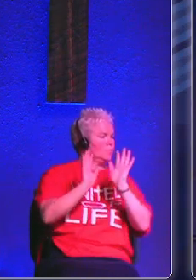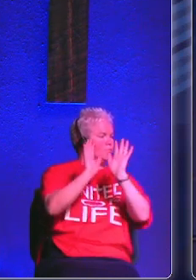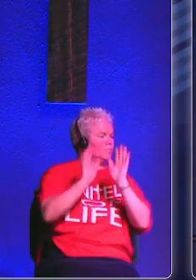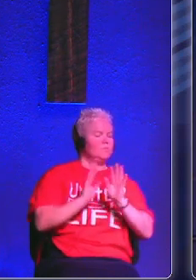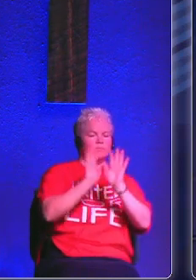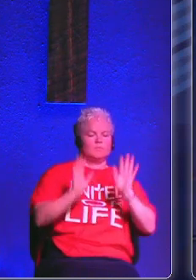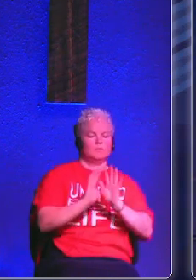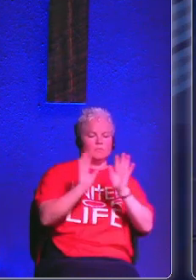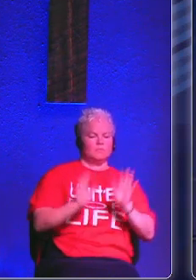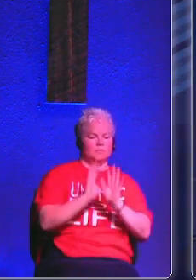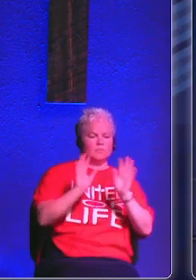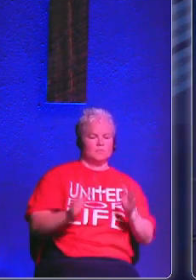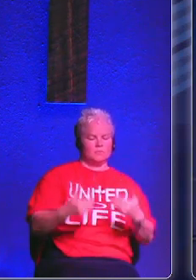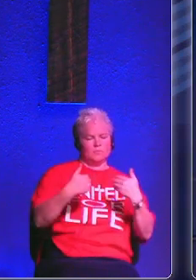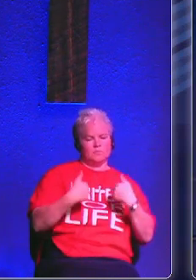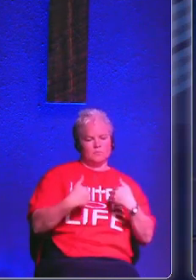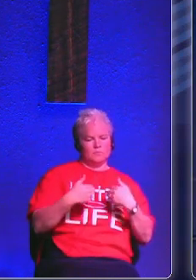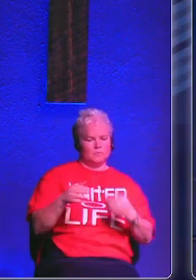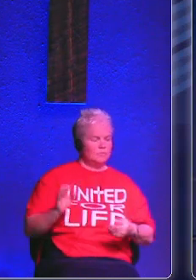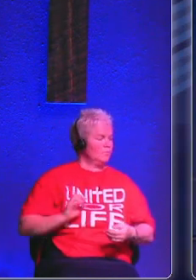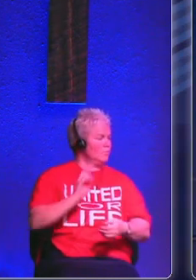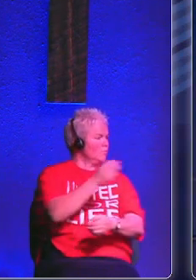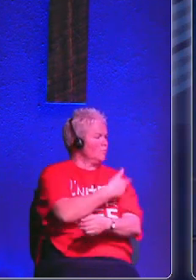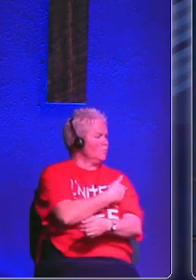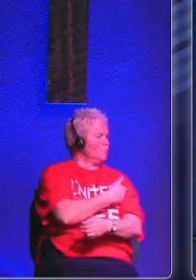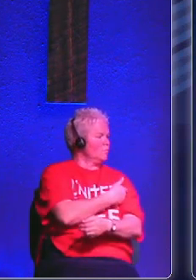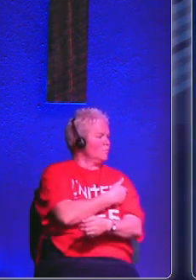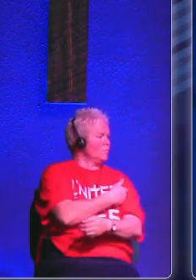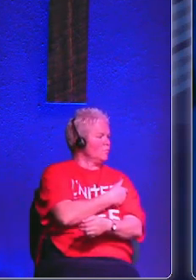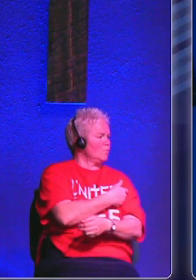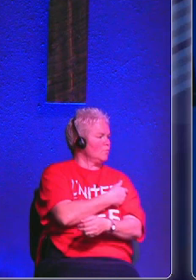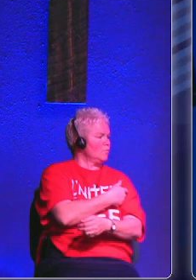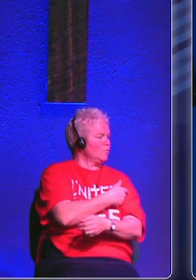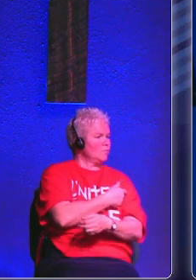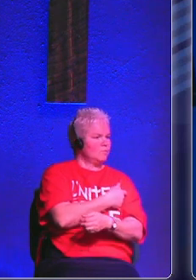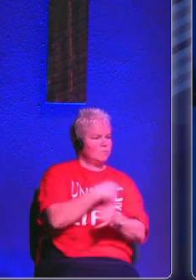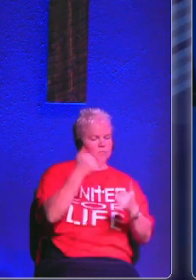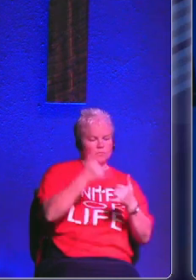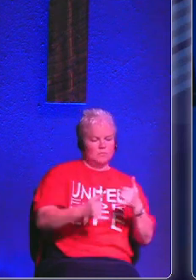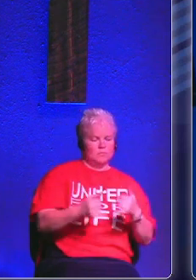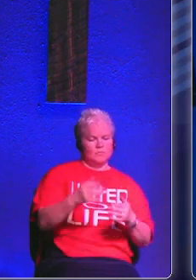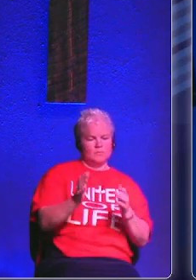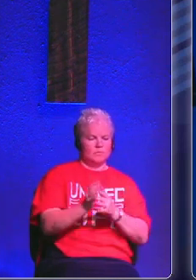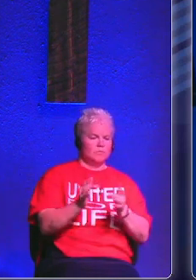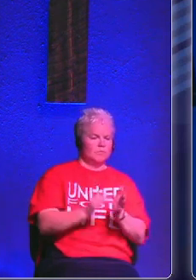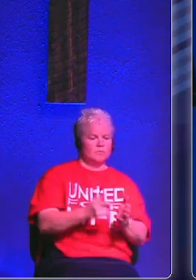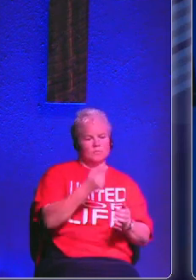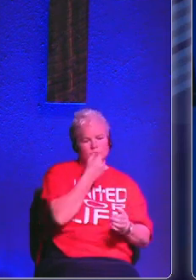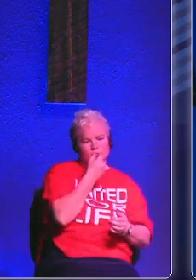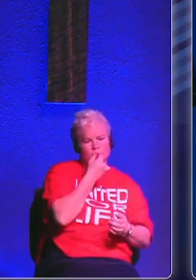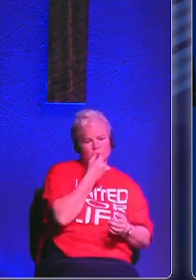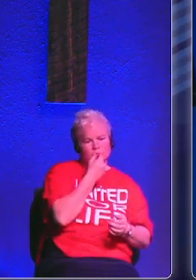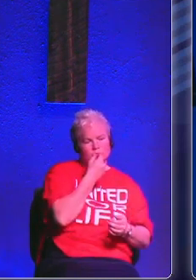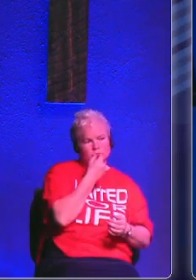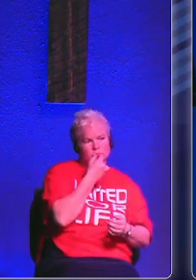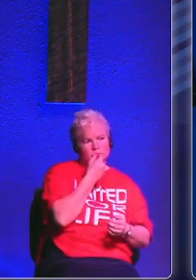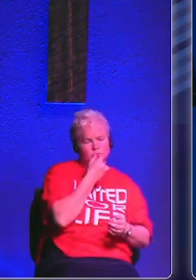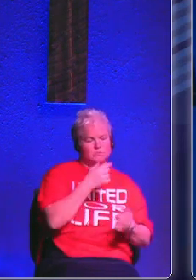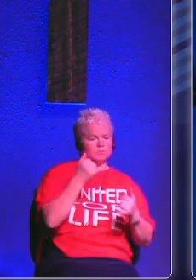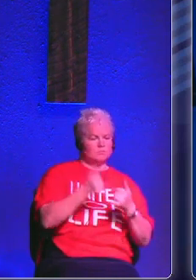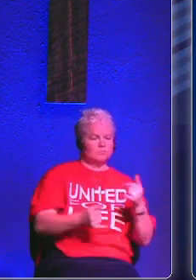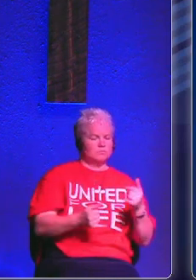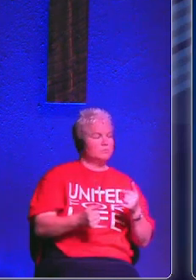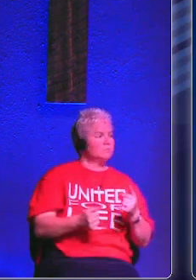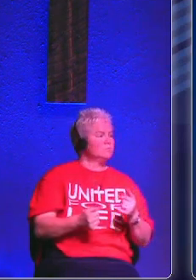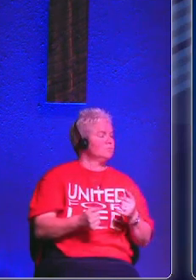we've had some great Sundays lately, haven't we? I mean, we've had, you know, the last communion. I really liked the